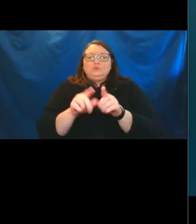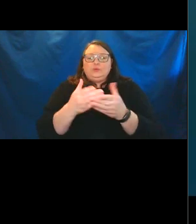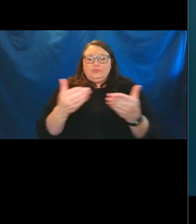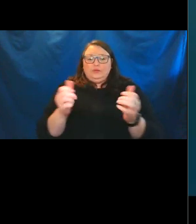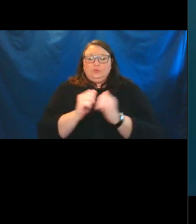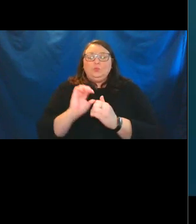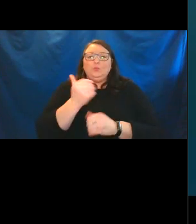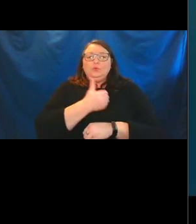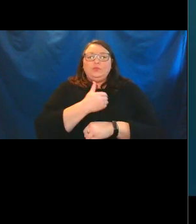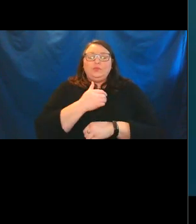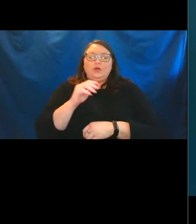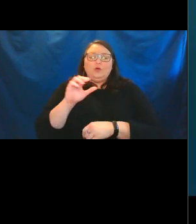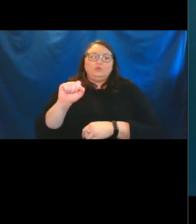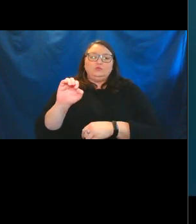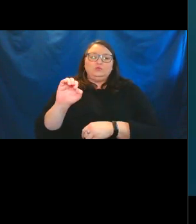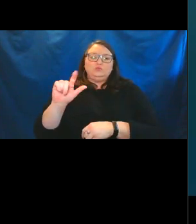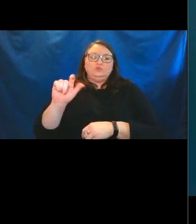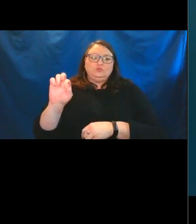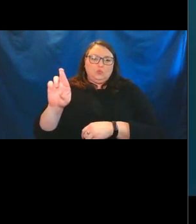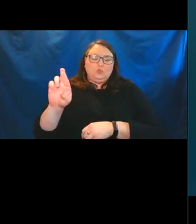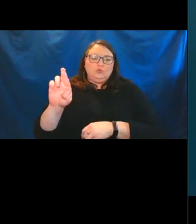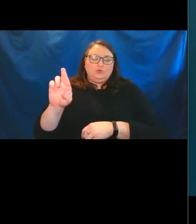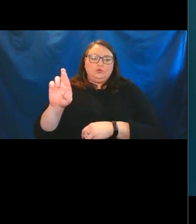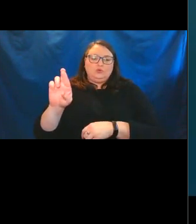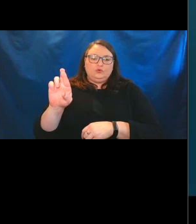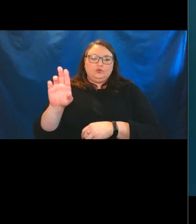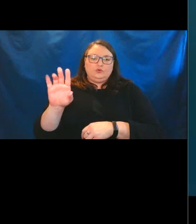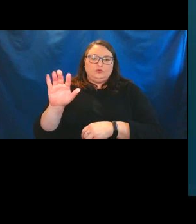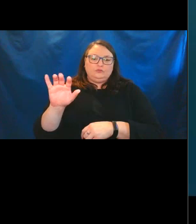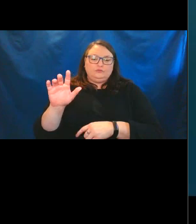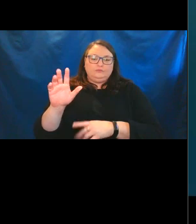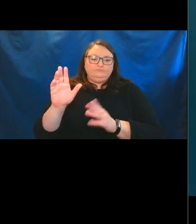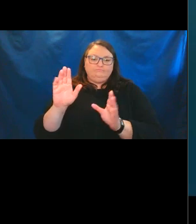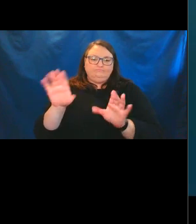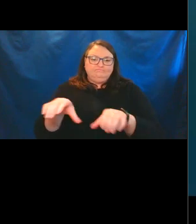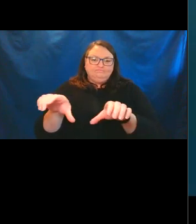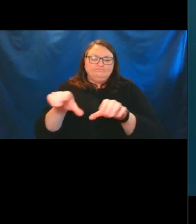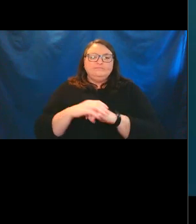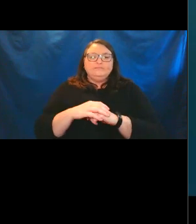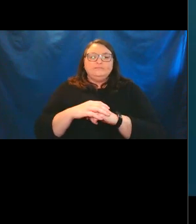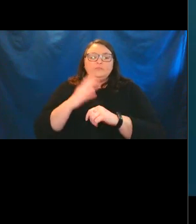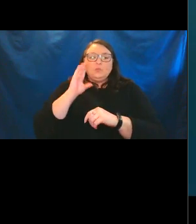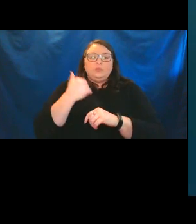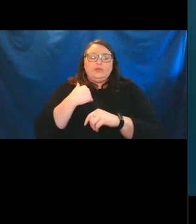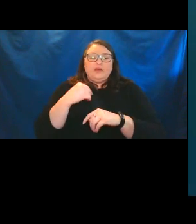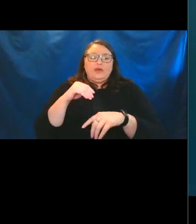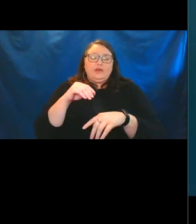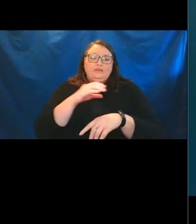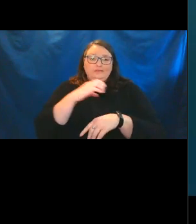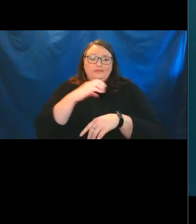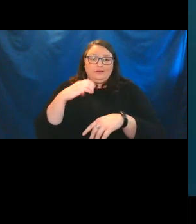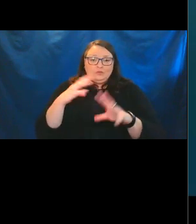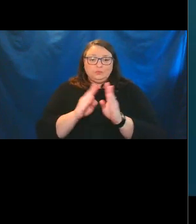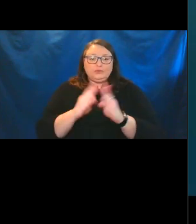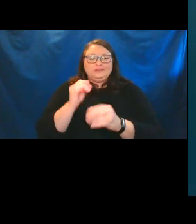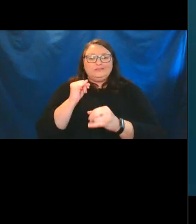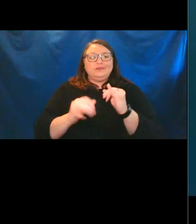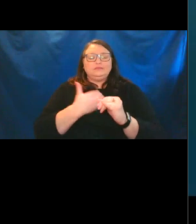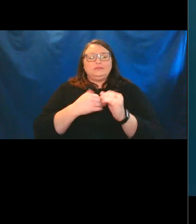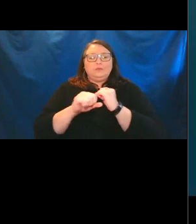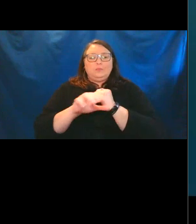our solar related advisory group. We're going to have council meetings, finalize our marketing plans,